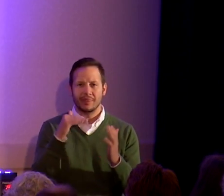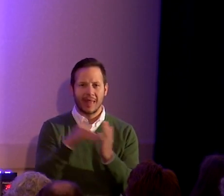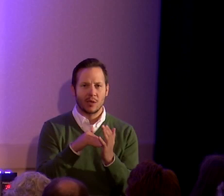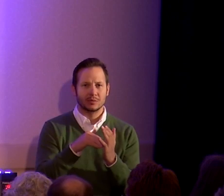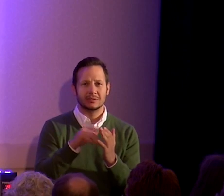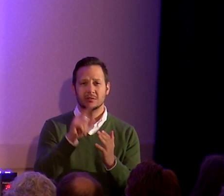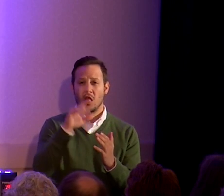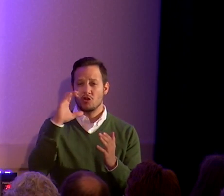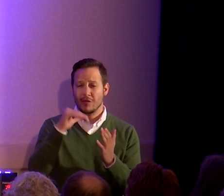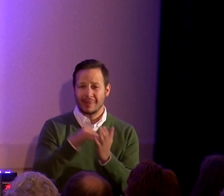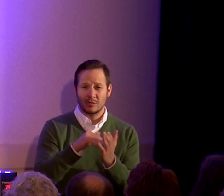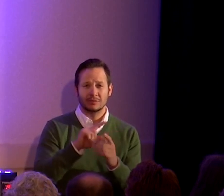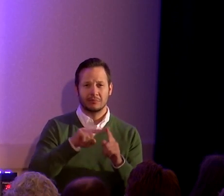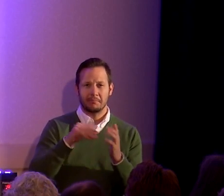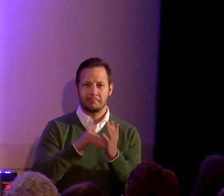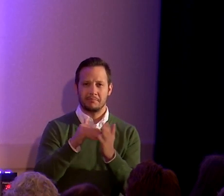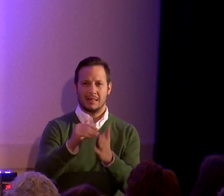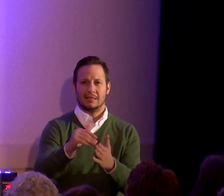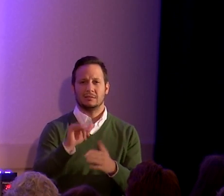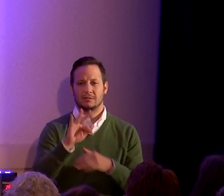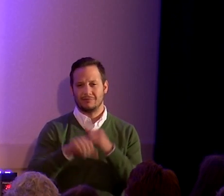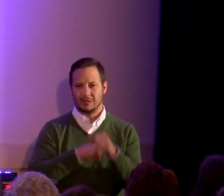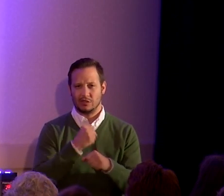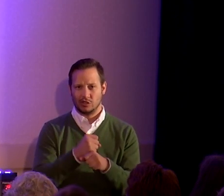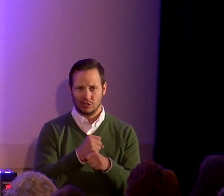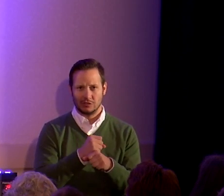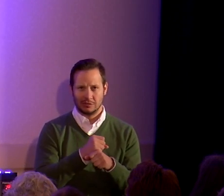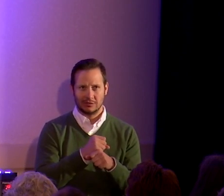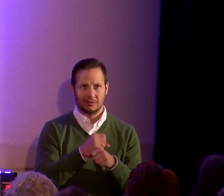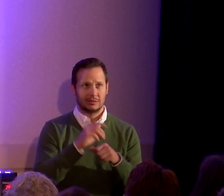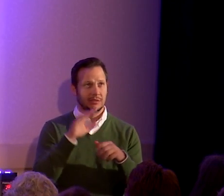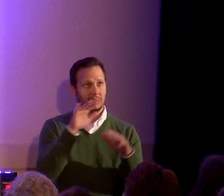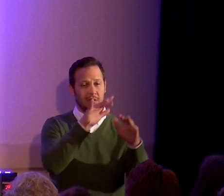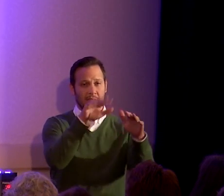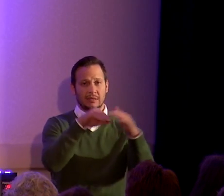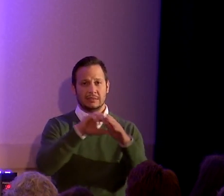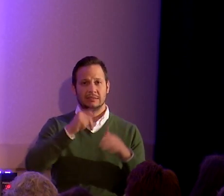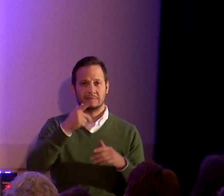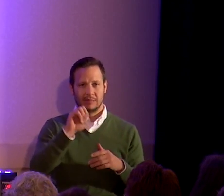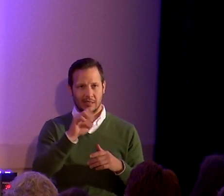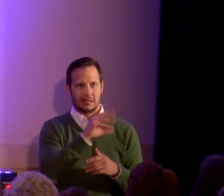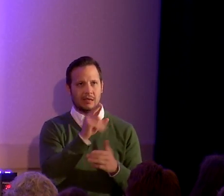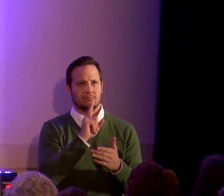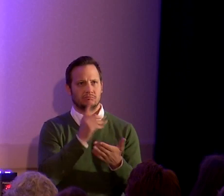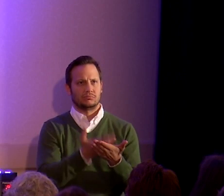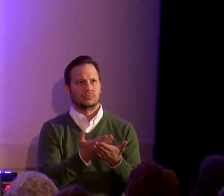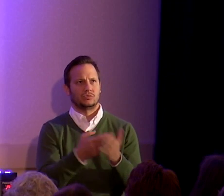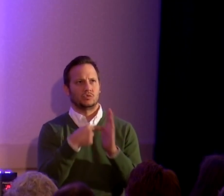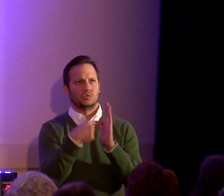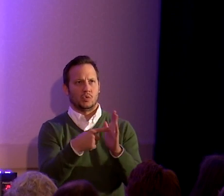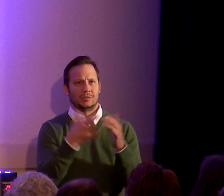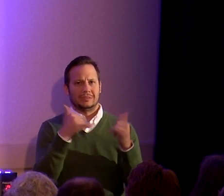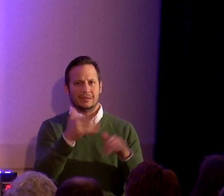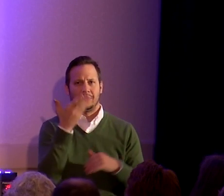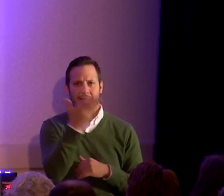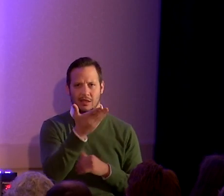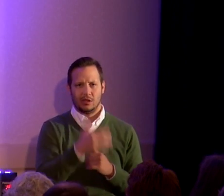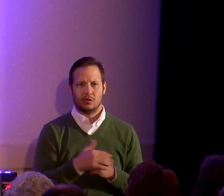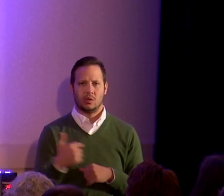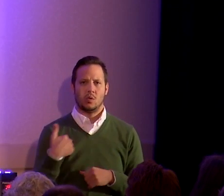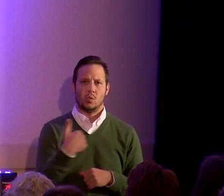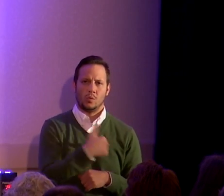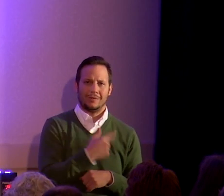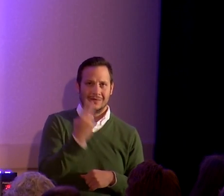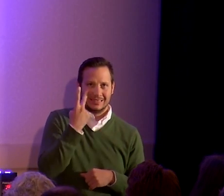hundreds of thousands of years, but millions of years, made it out into space, and there is evidence that they were there or are still there. We have